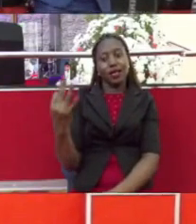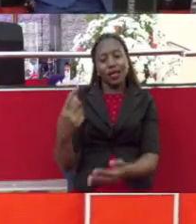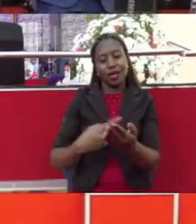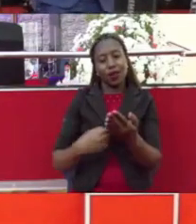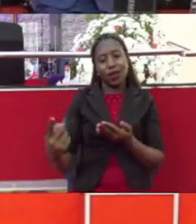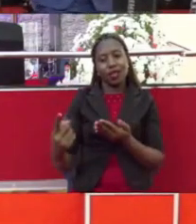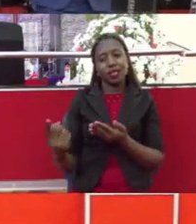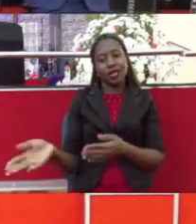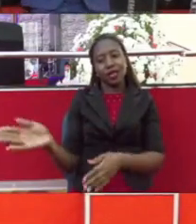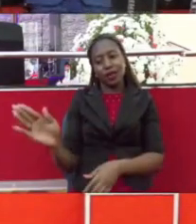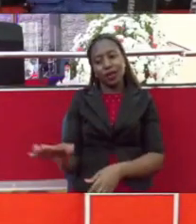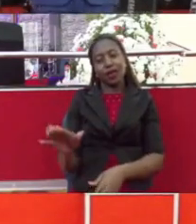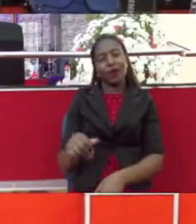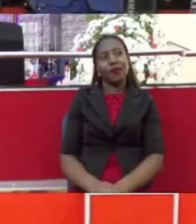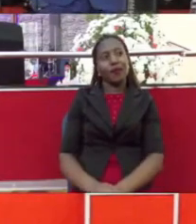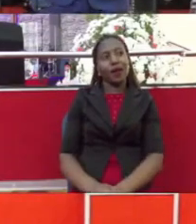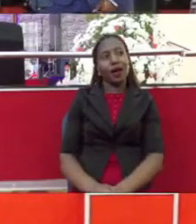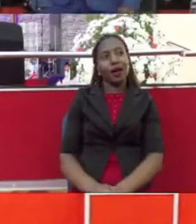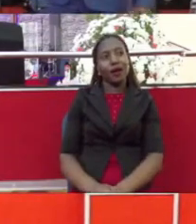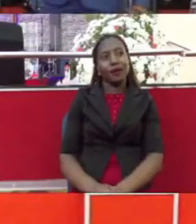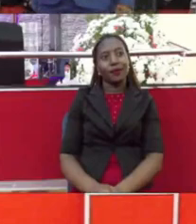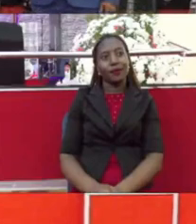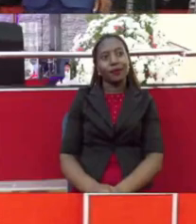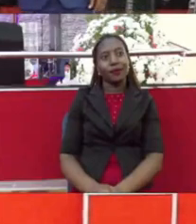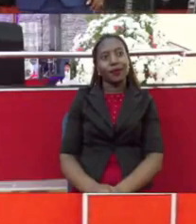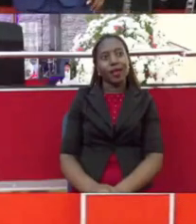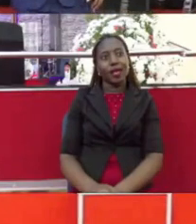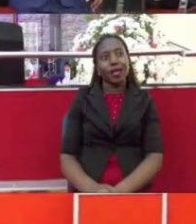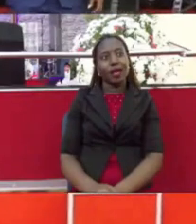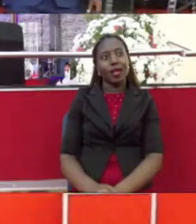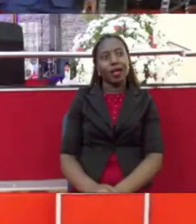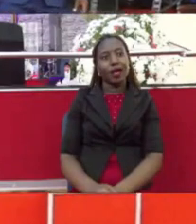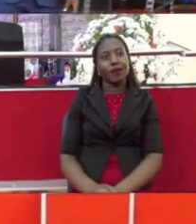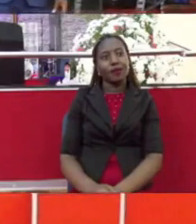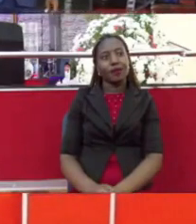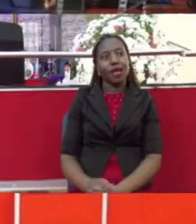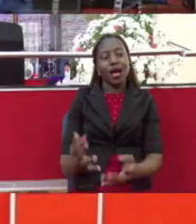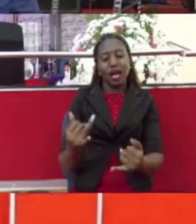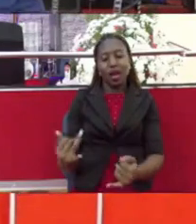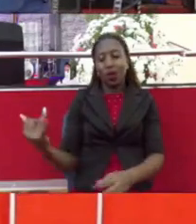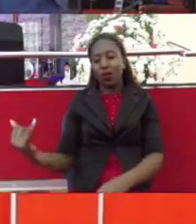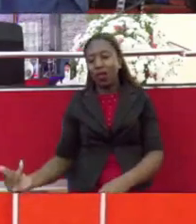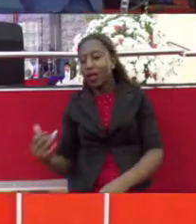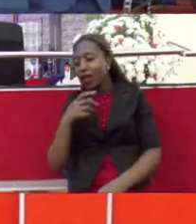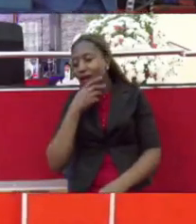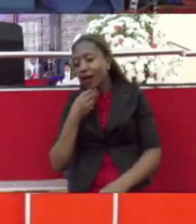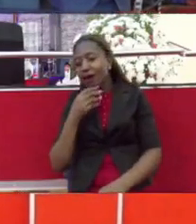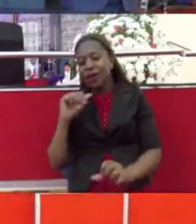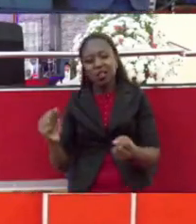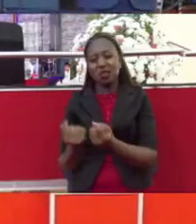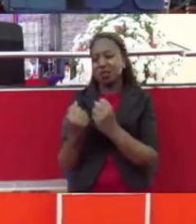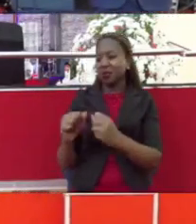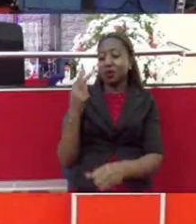tatu ilipomalizika alikuwa amesharudi. Now that boy could not even be able to look at him. Ule kijana hata hangemwangalia